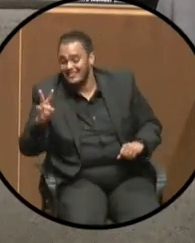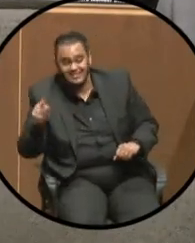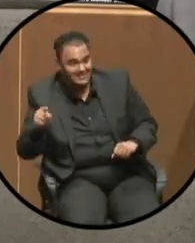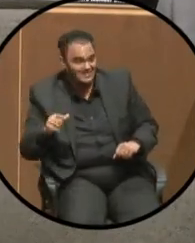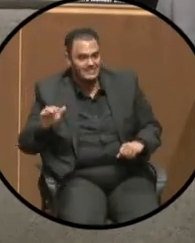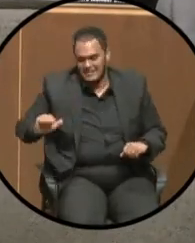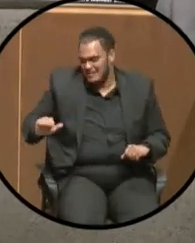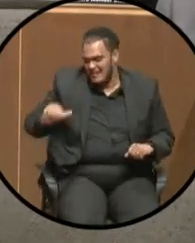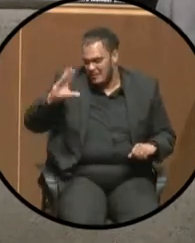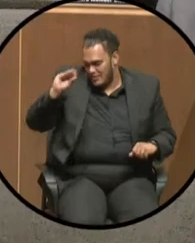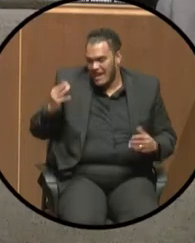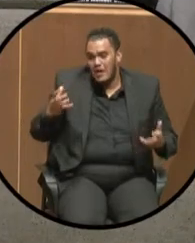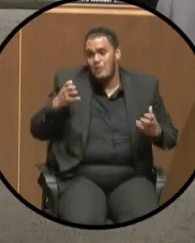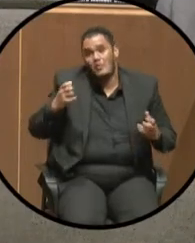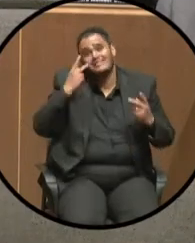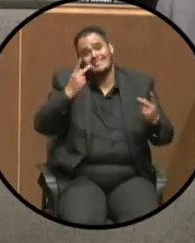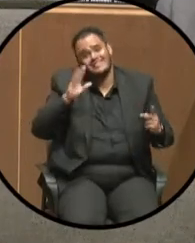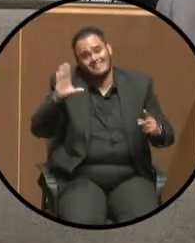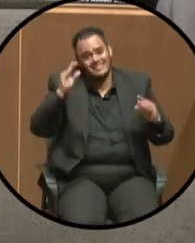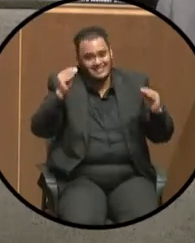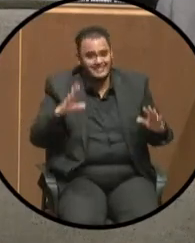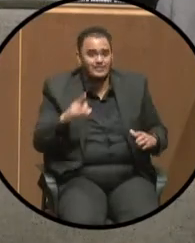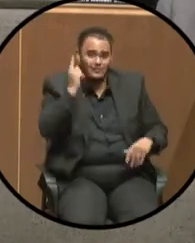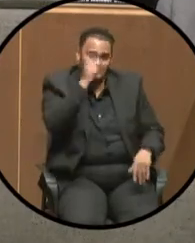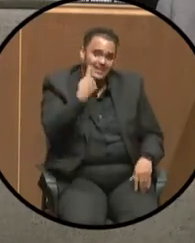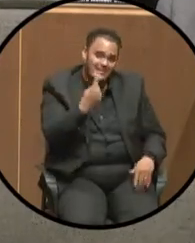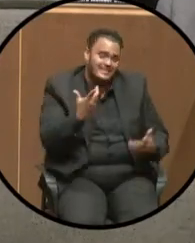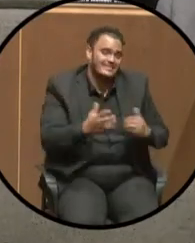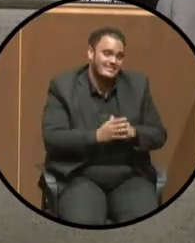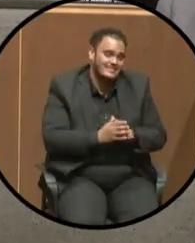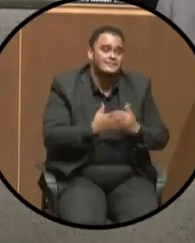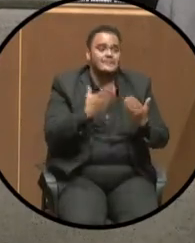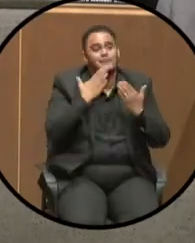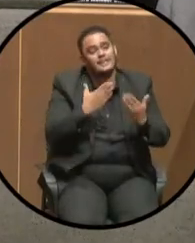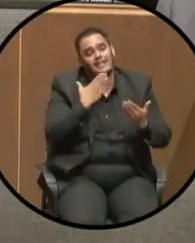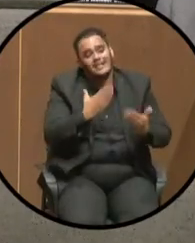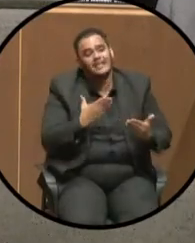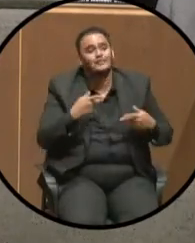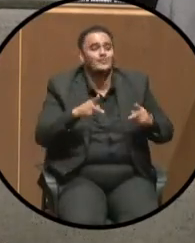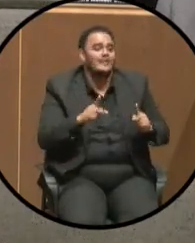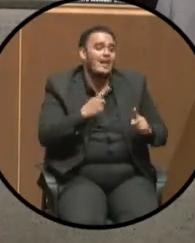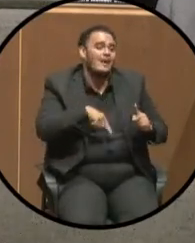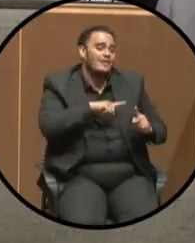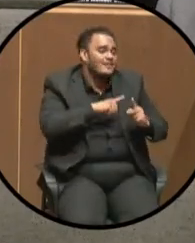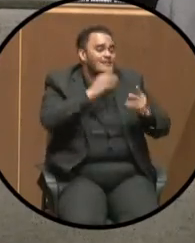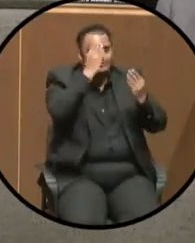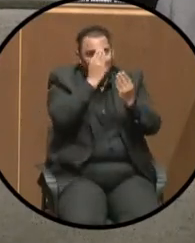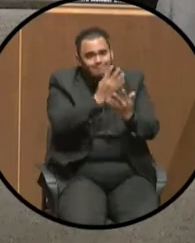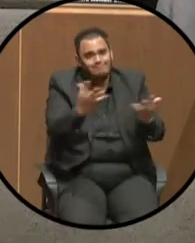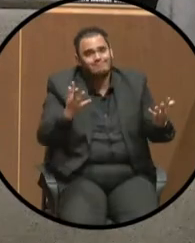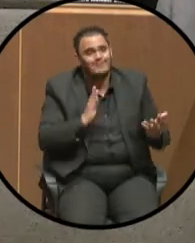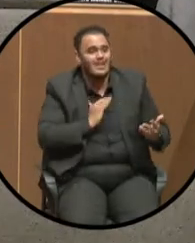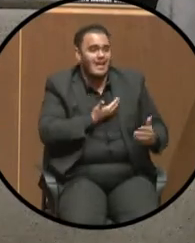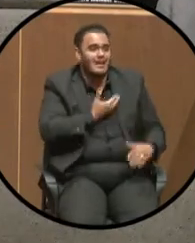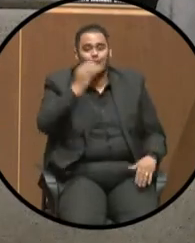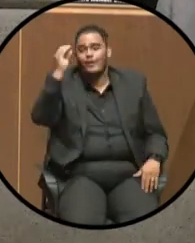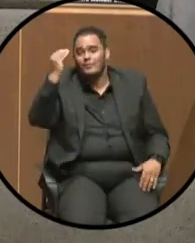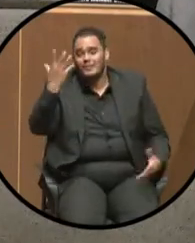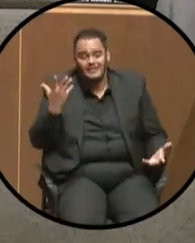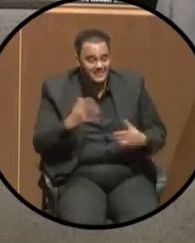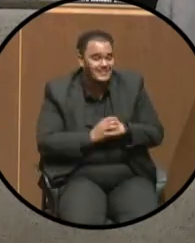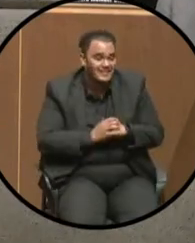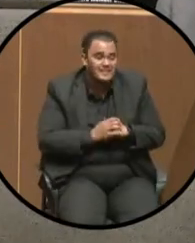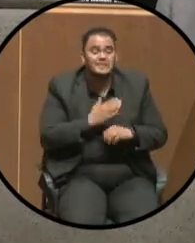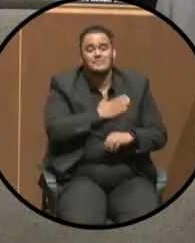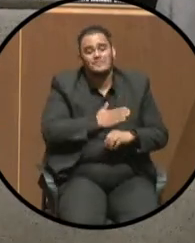guy who wants to see his teacher's faces. Thank you for letting us share our voice with you. I would like to encourage you to please vote to make the mask